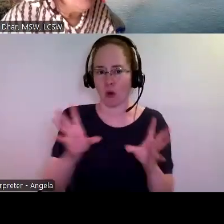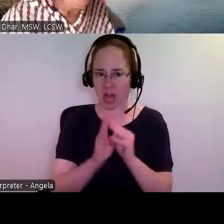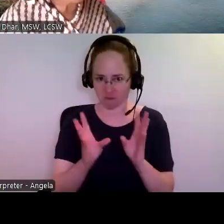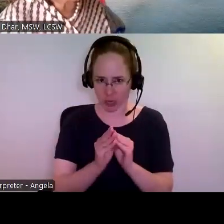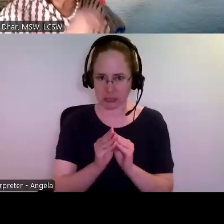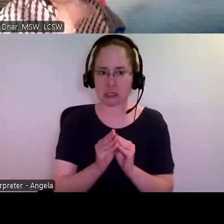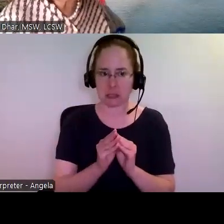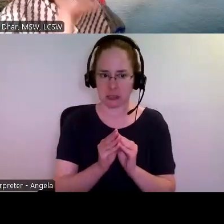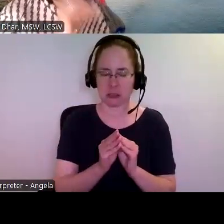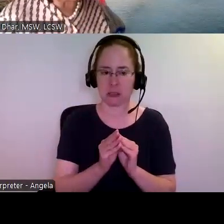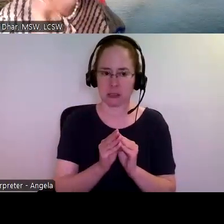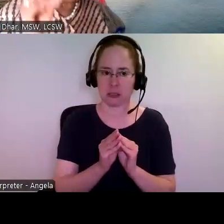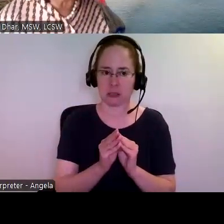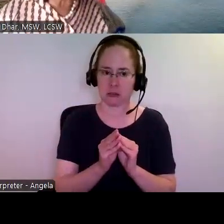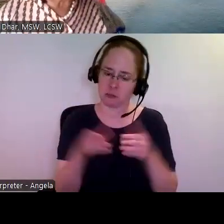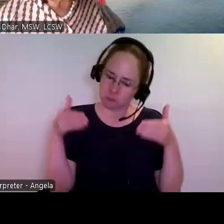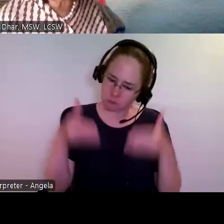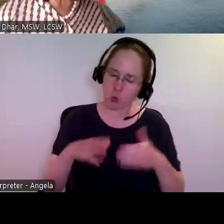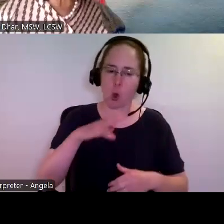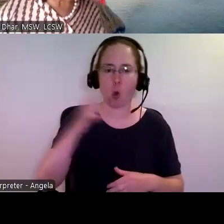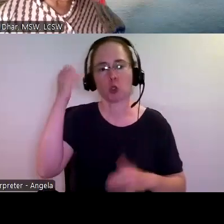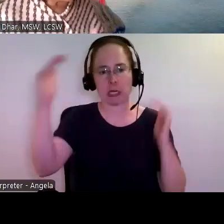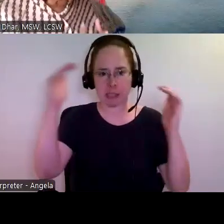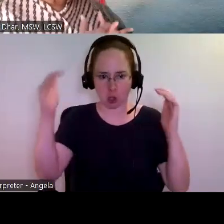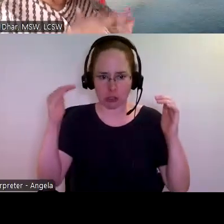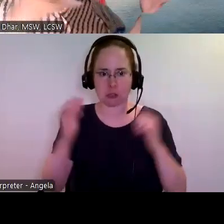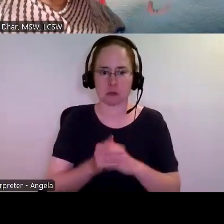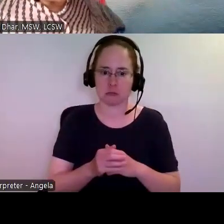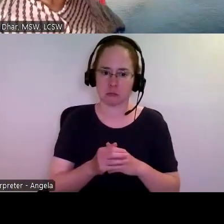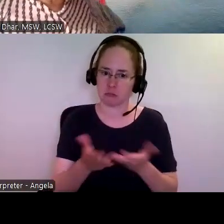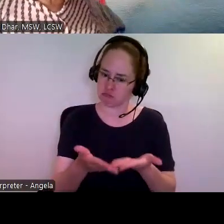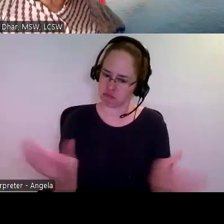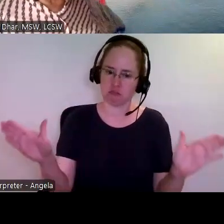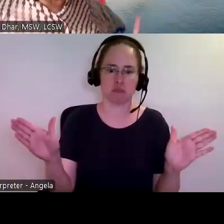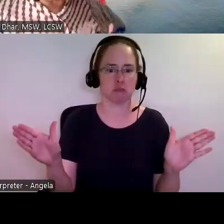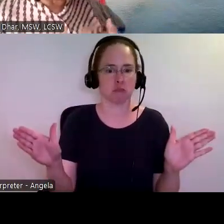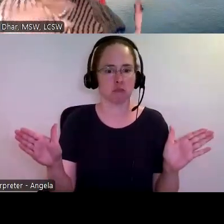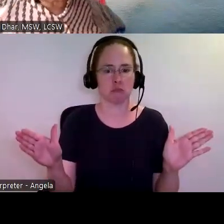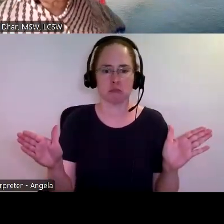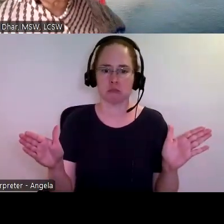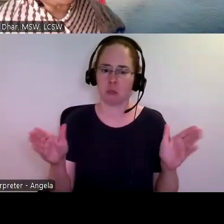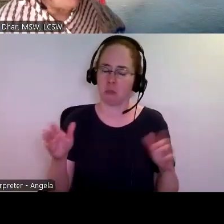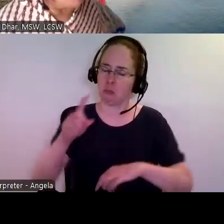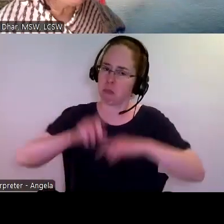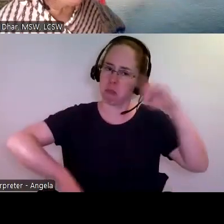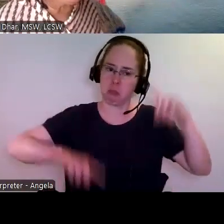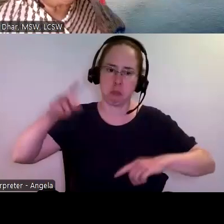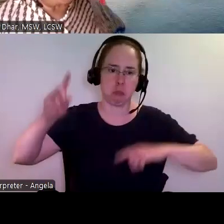conference, which will focus on older adults, and it will be open widely to a broad cross-section